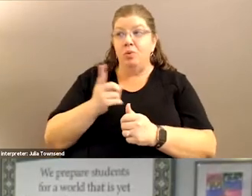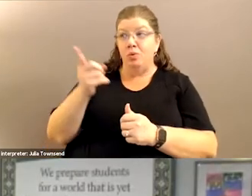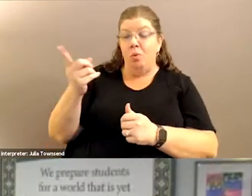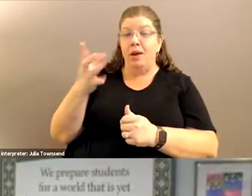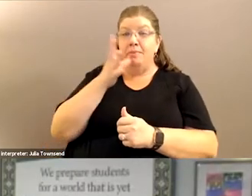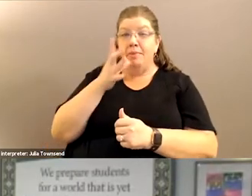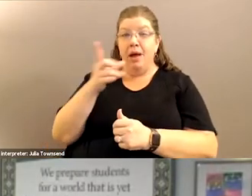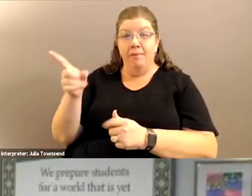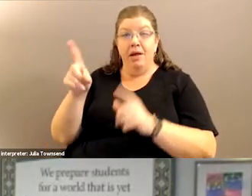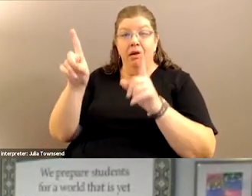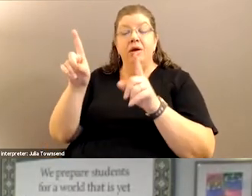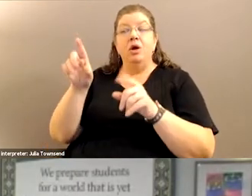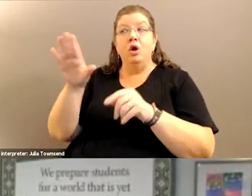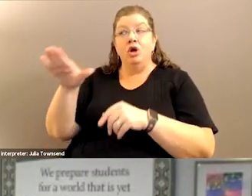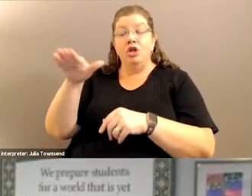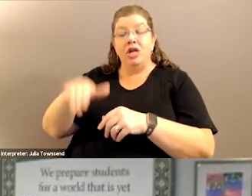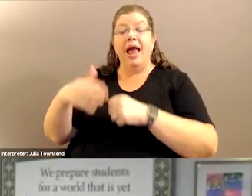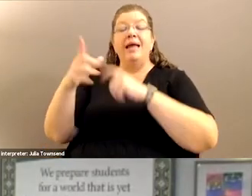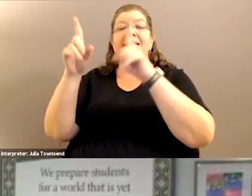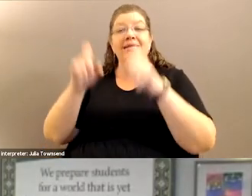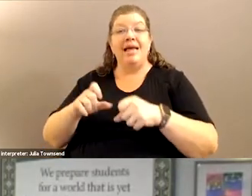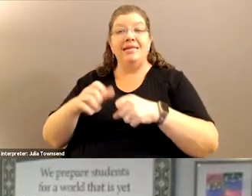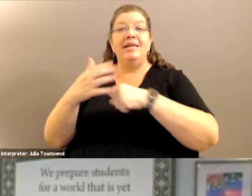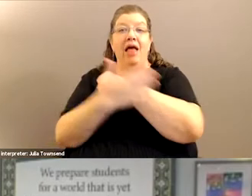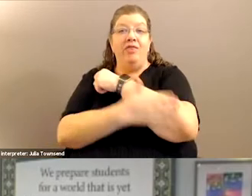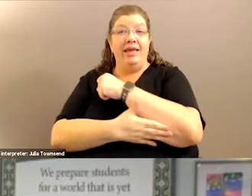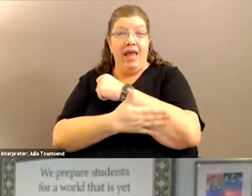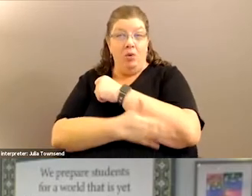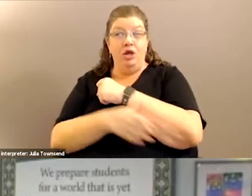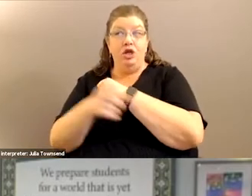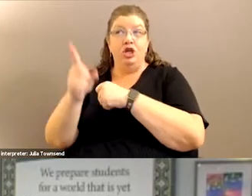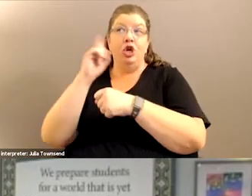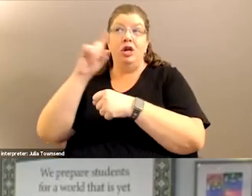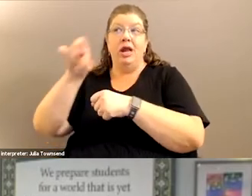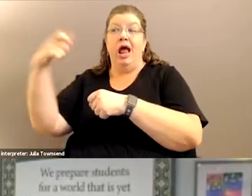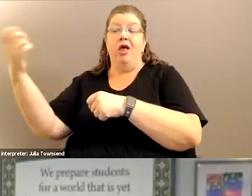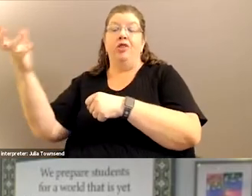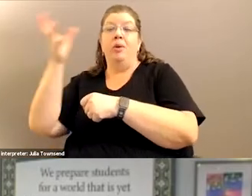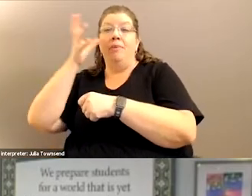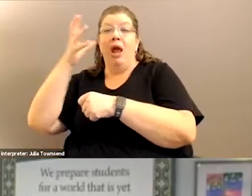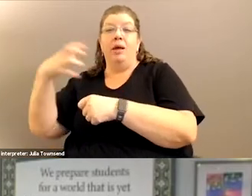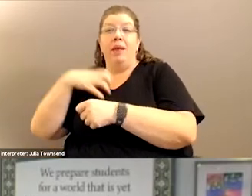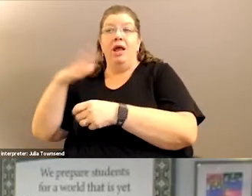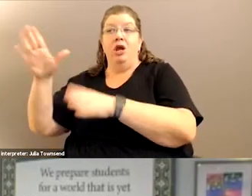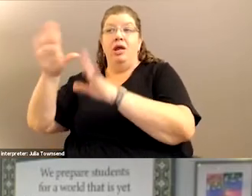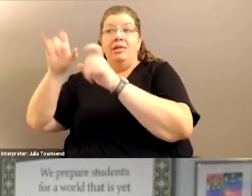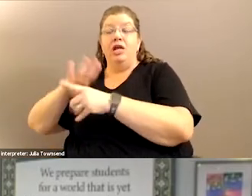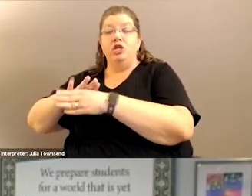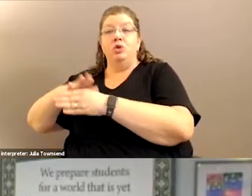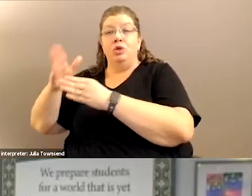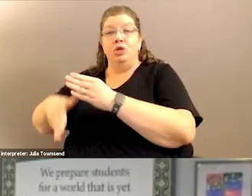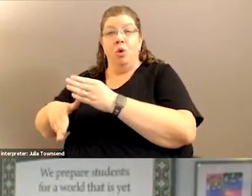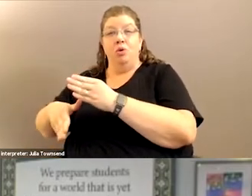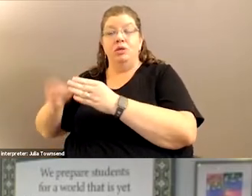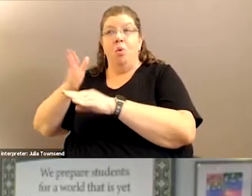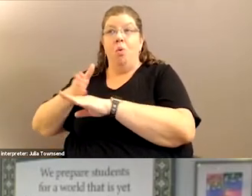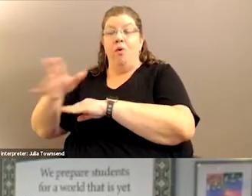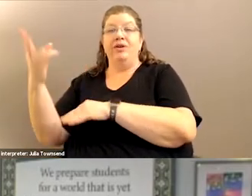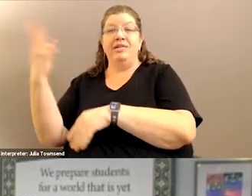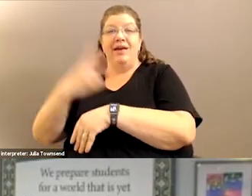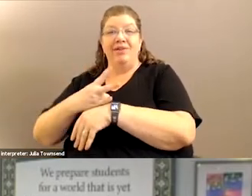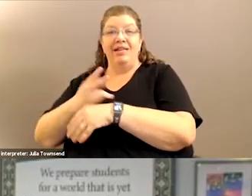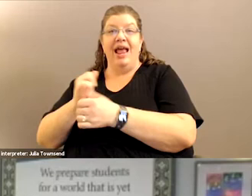whose child tested at the county she had overheard another parent complaining that her test results for her child took more than seven